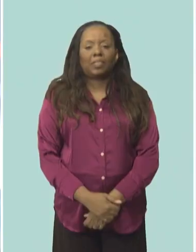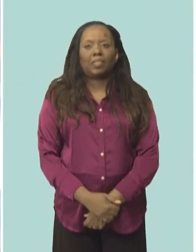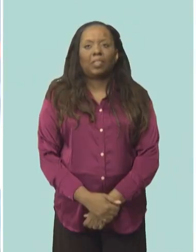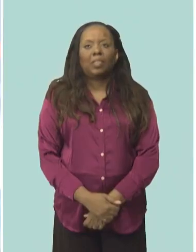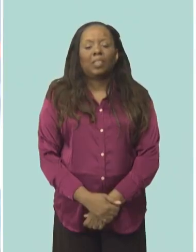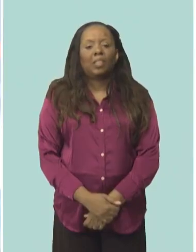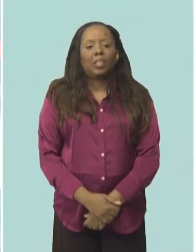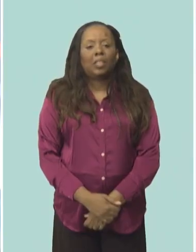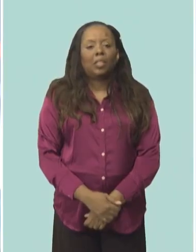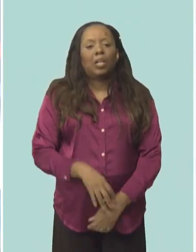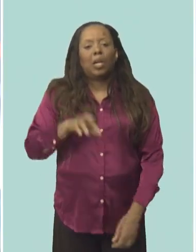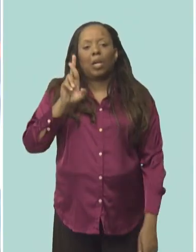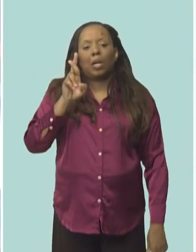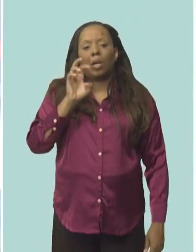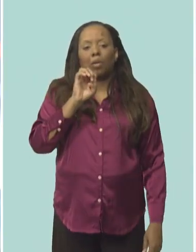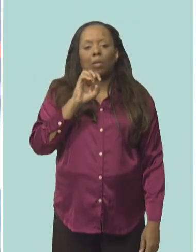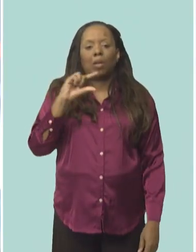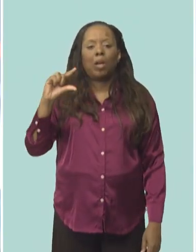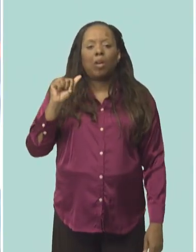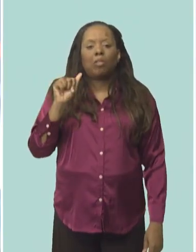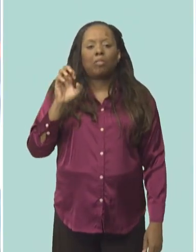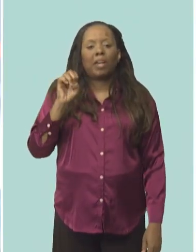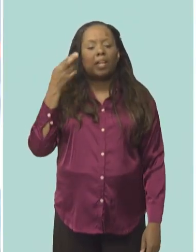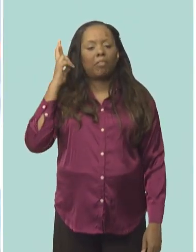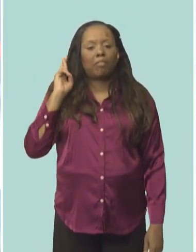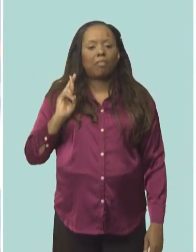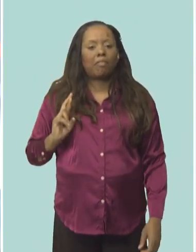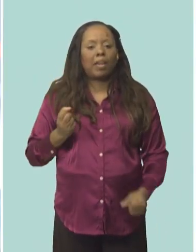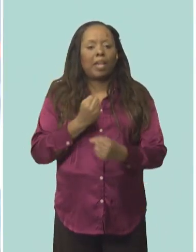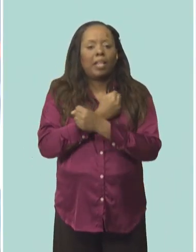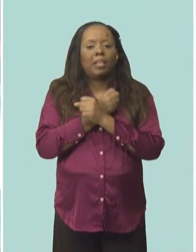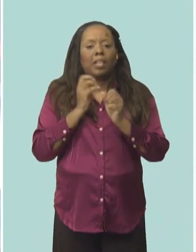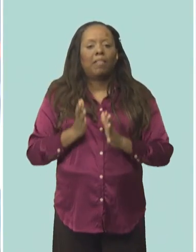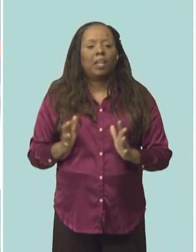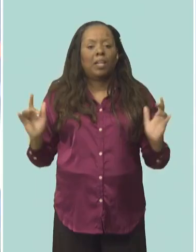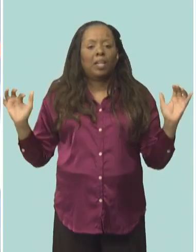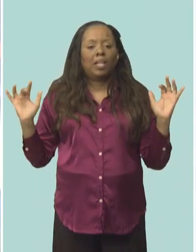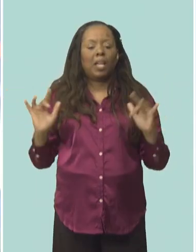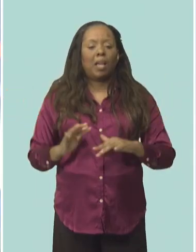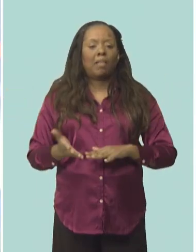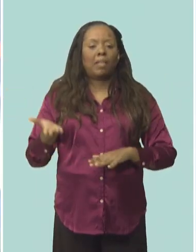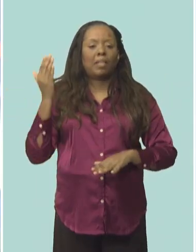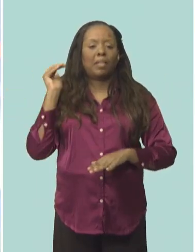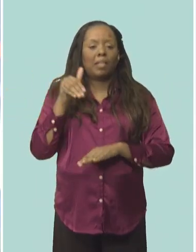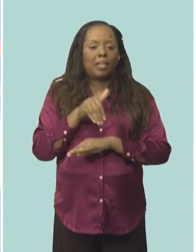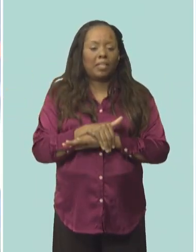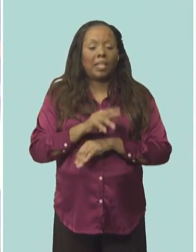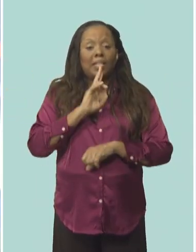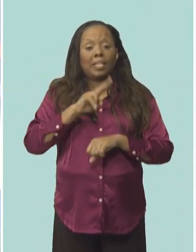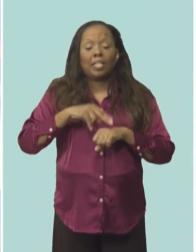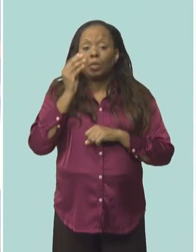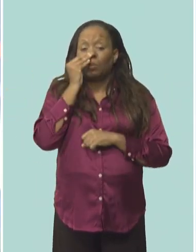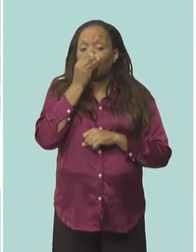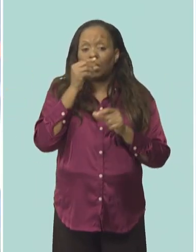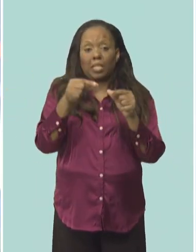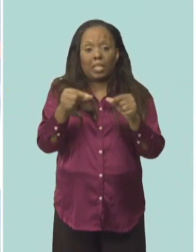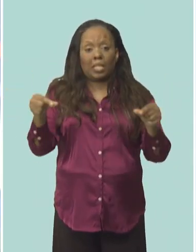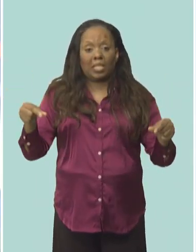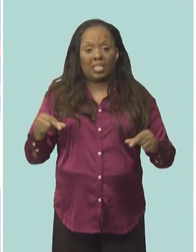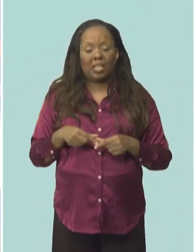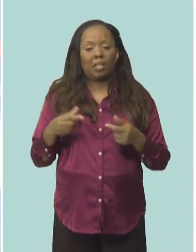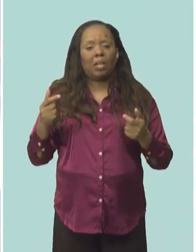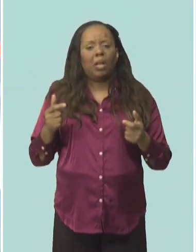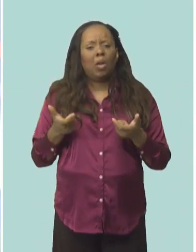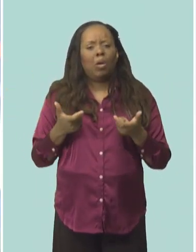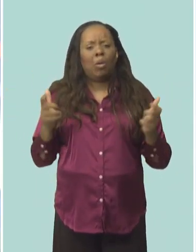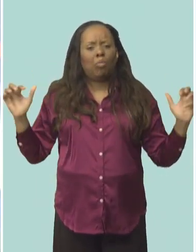And reggae lovers gathered for sweet vibes at the Richard Stout Amphitheatre National Botanical Gardens last night. A massive